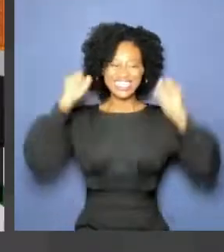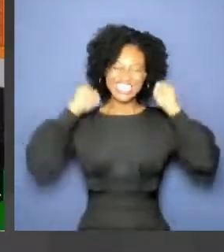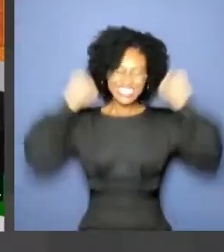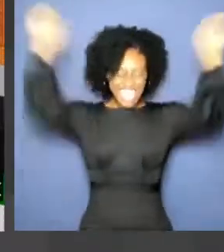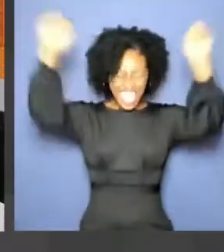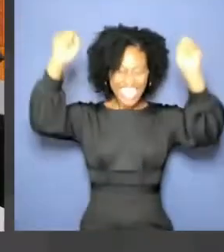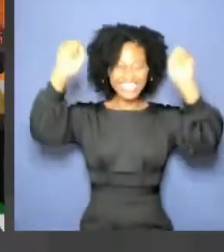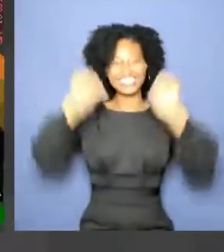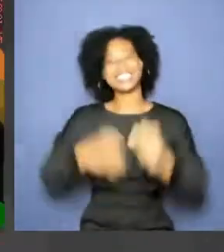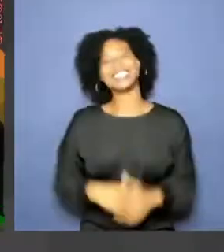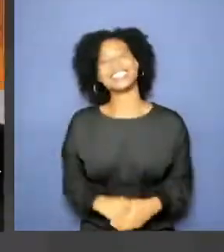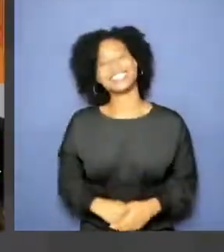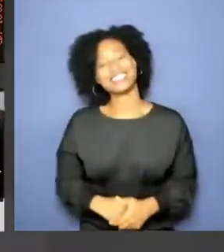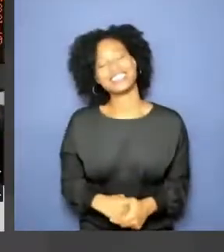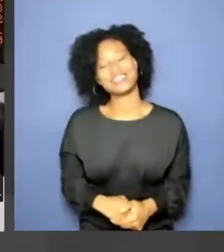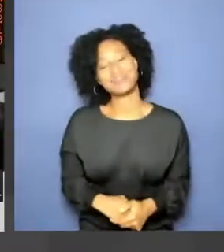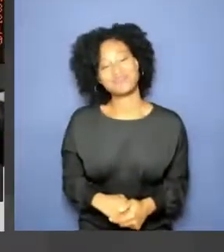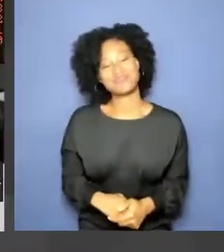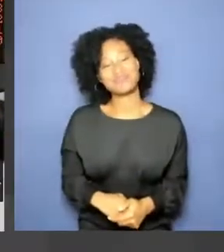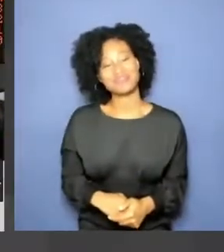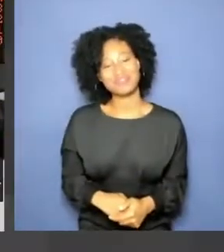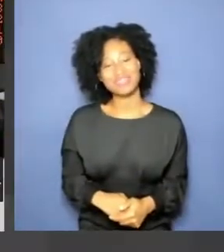Yes! Yes, sir.